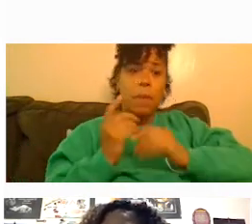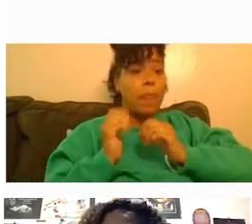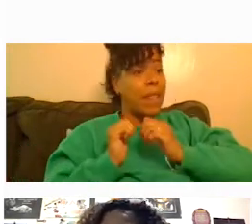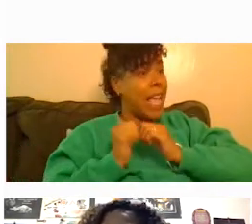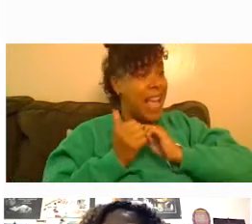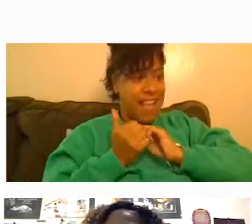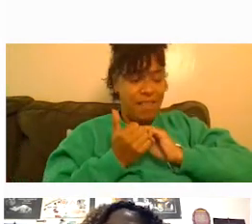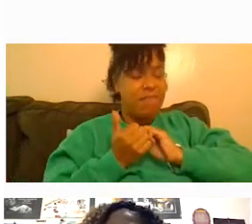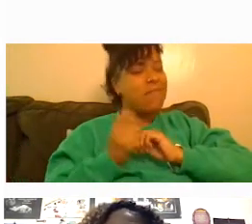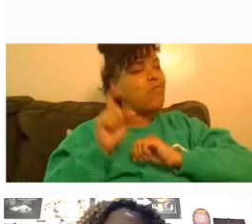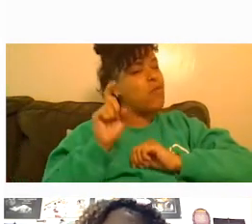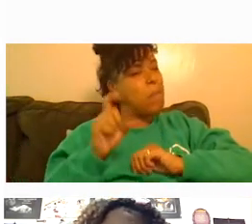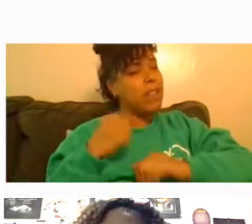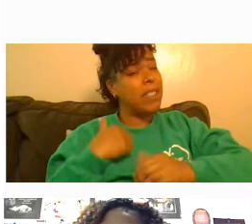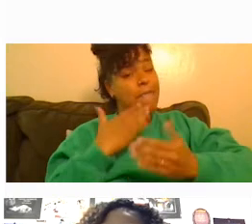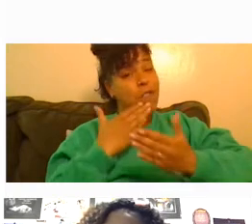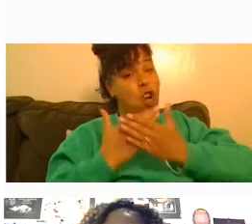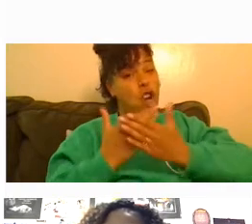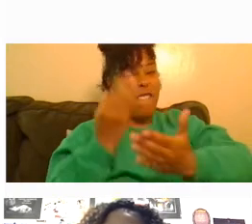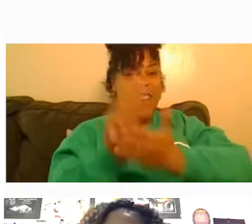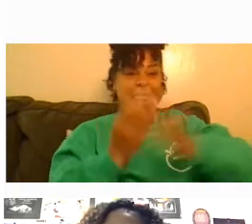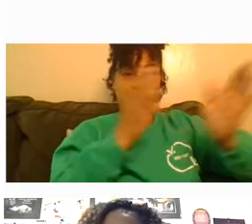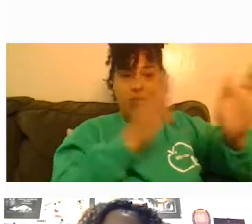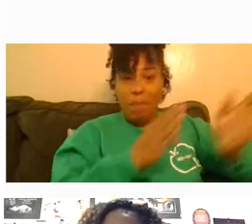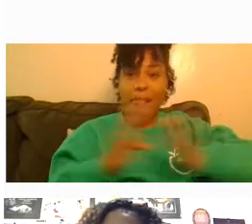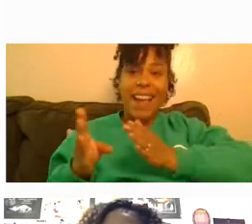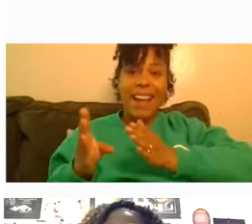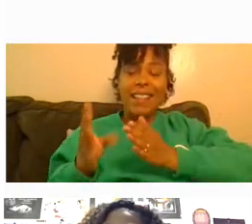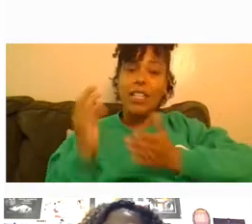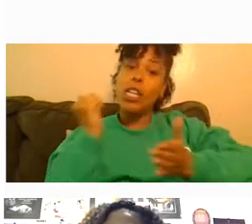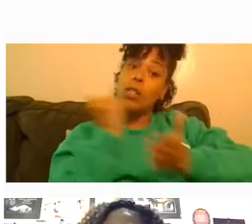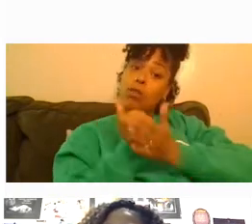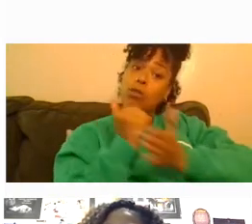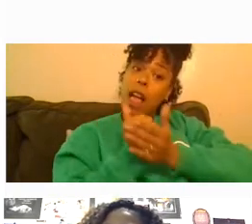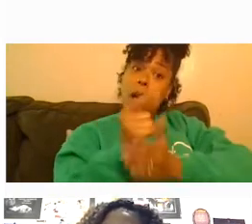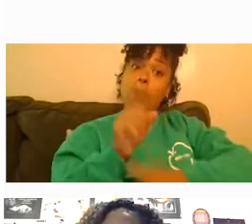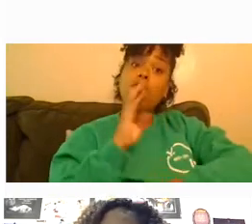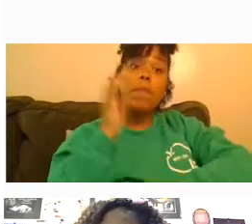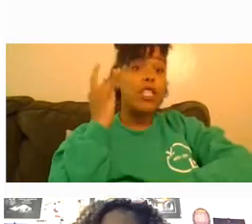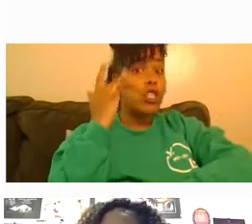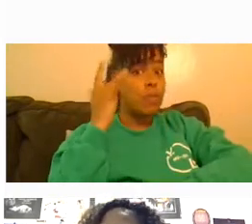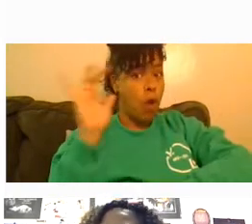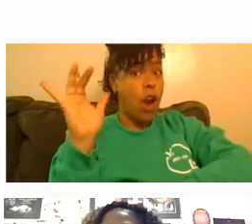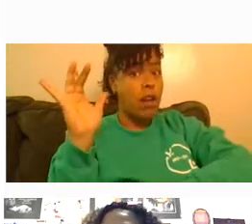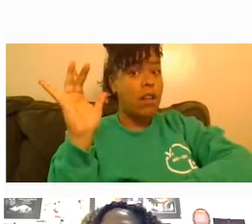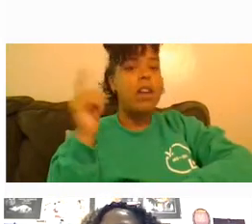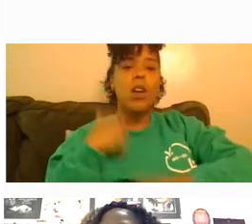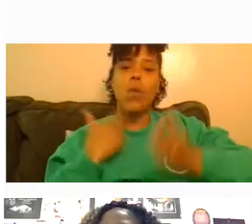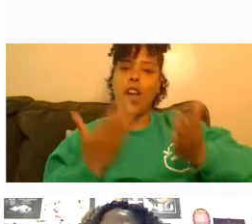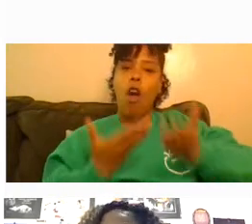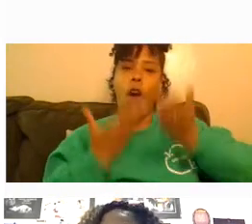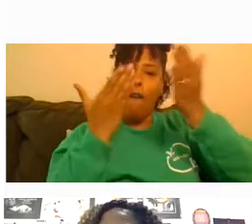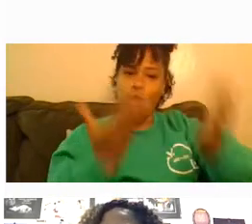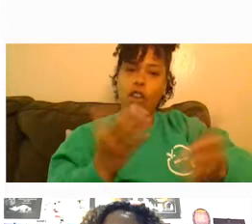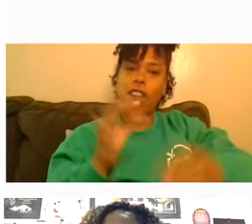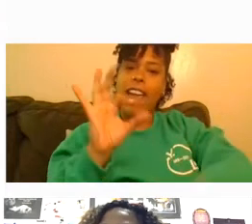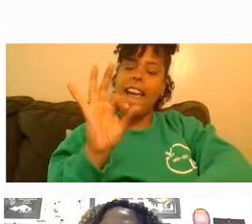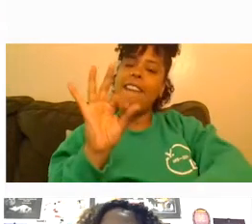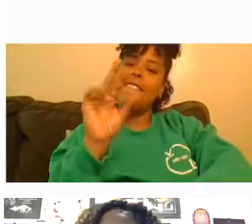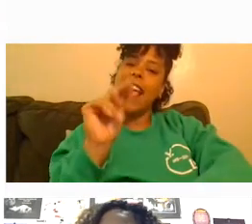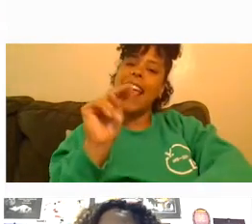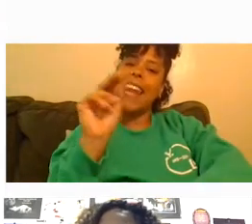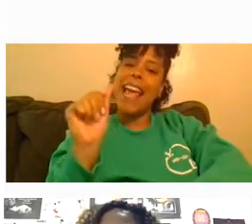financial plan. And so to help you be smart about your money, we offer that F&A I told you about, the financial